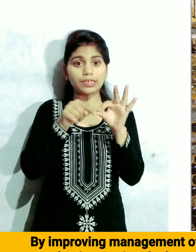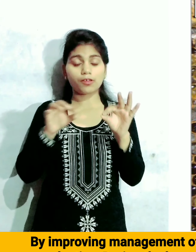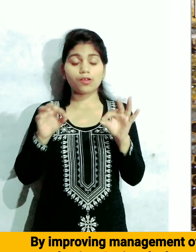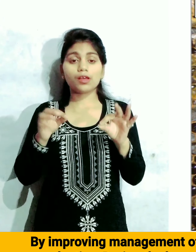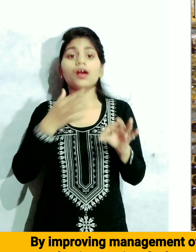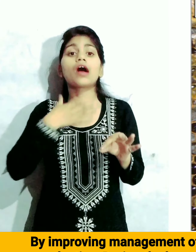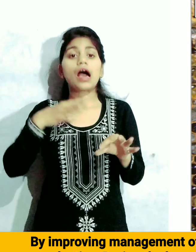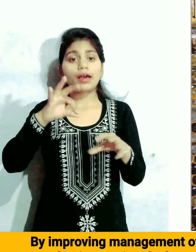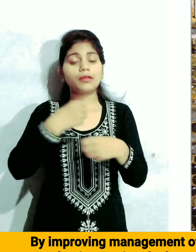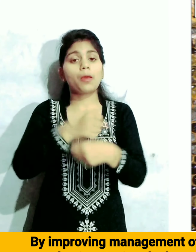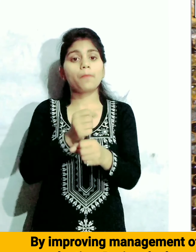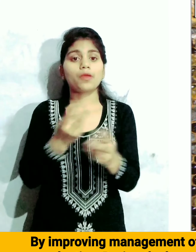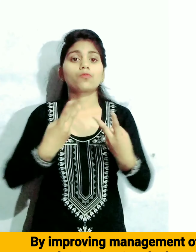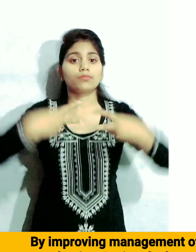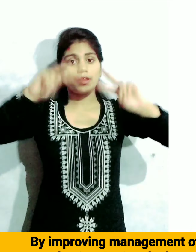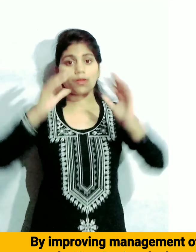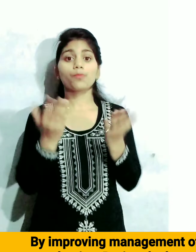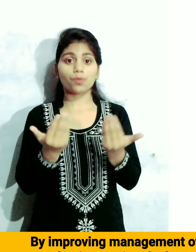more productive.